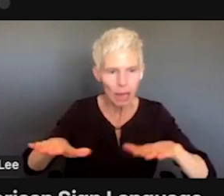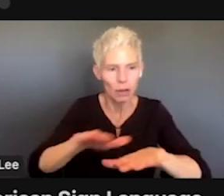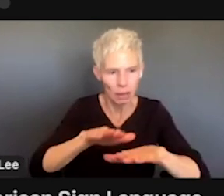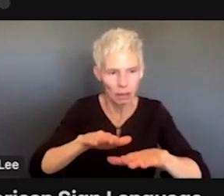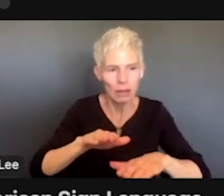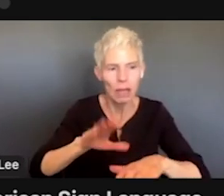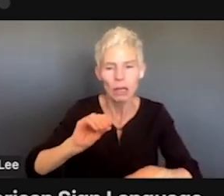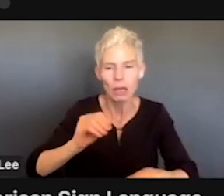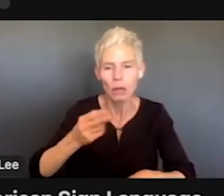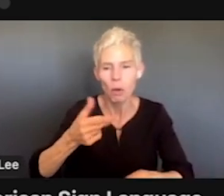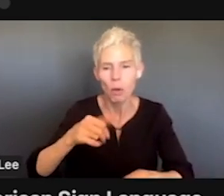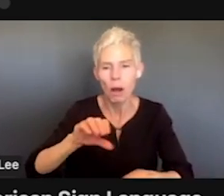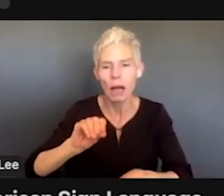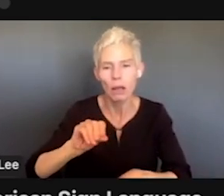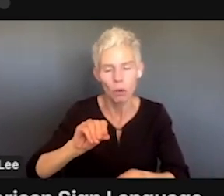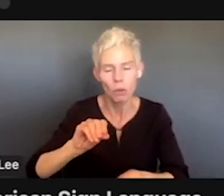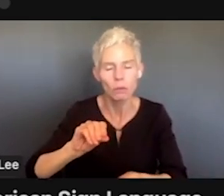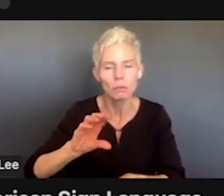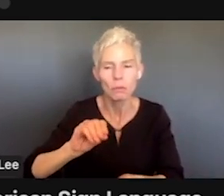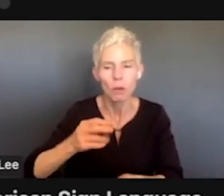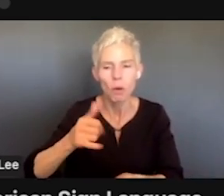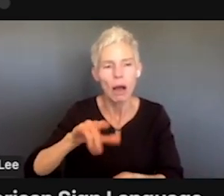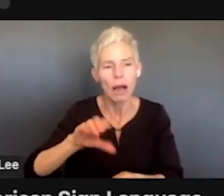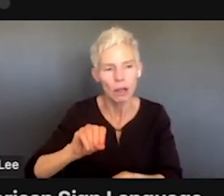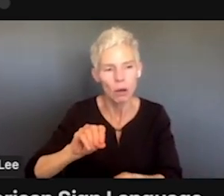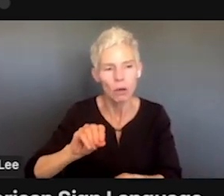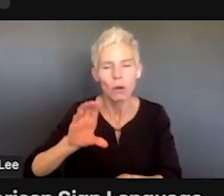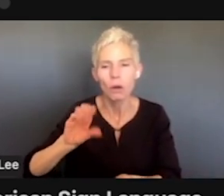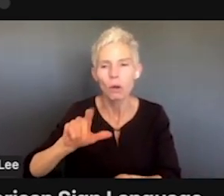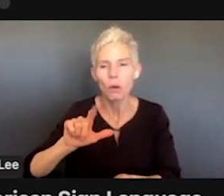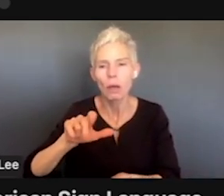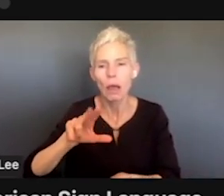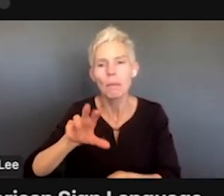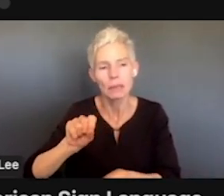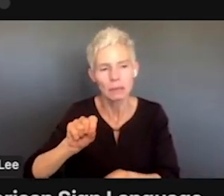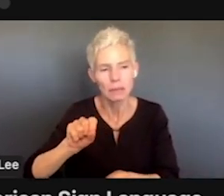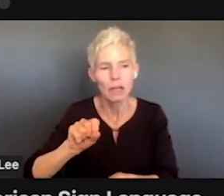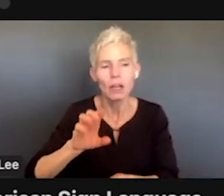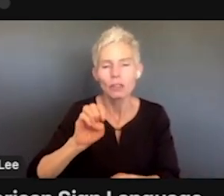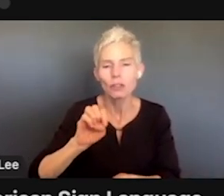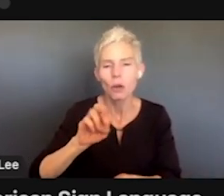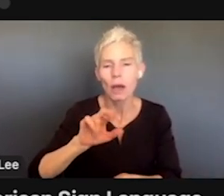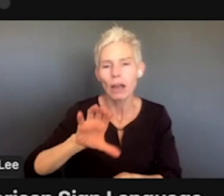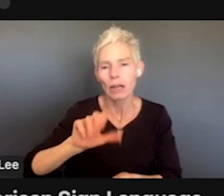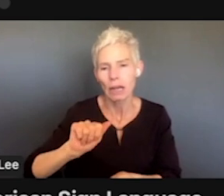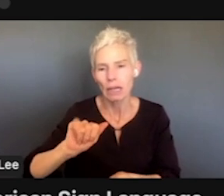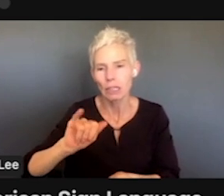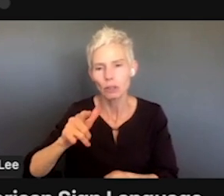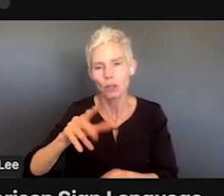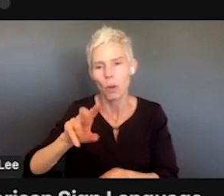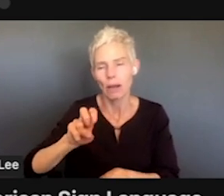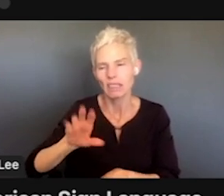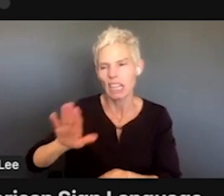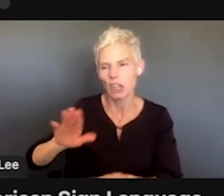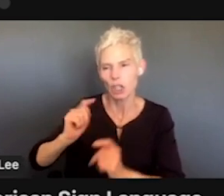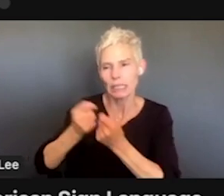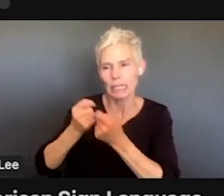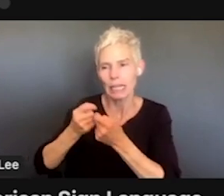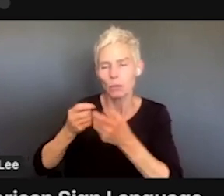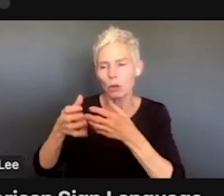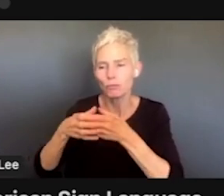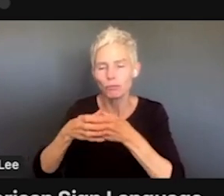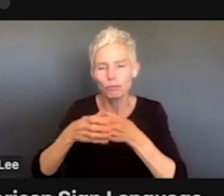Ohio, and Erica Clark-Jones and her team will be showing us around live